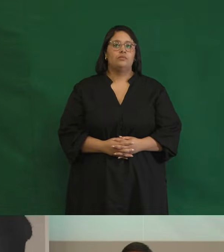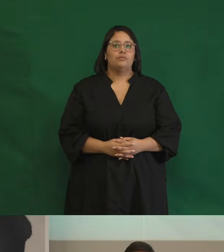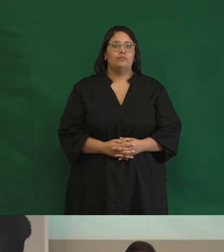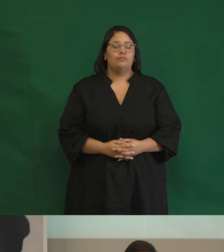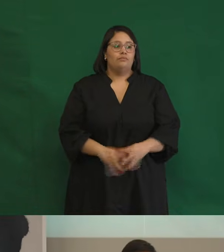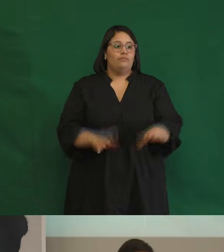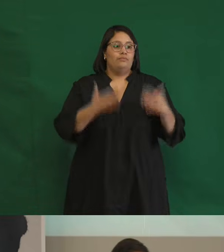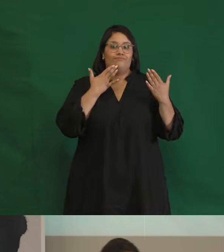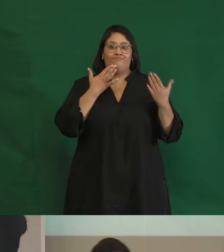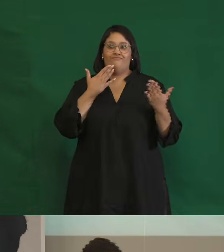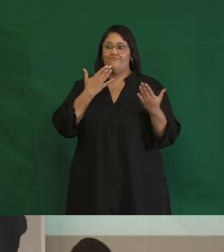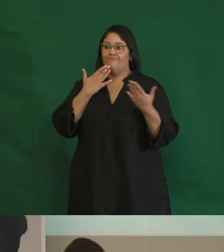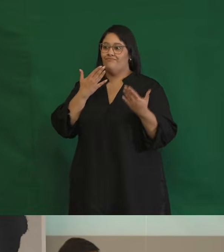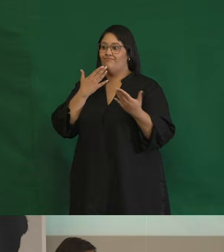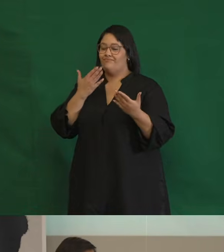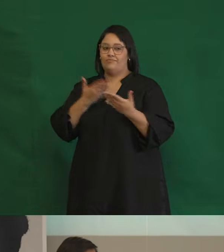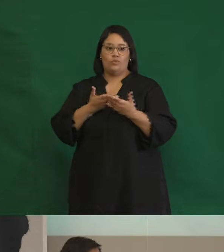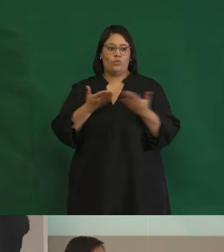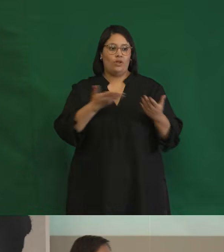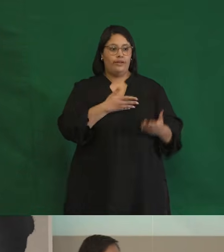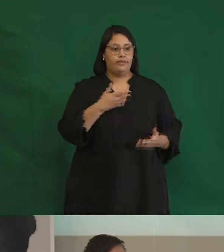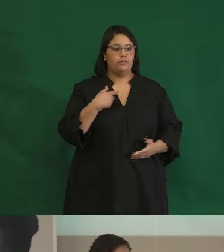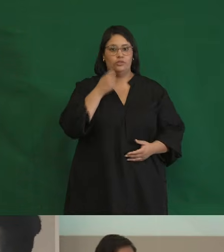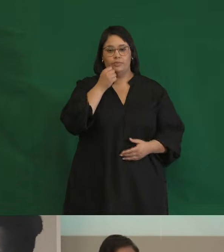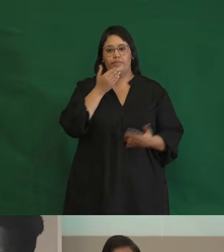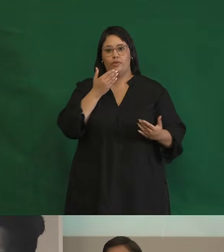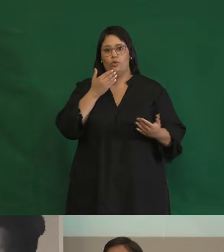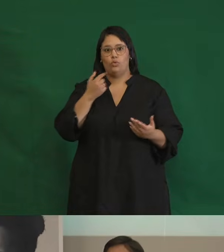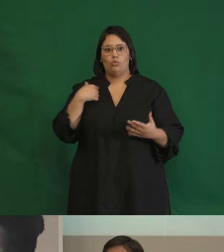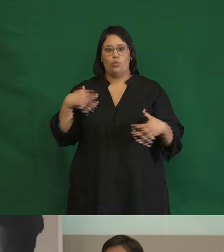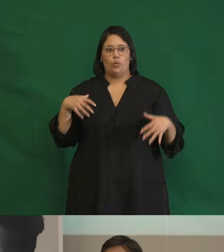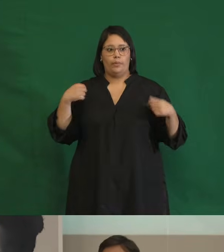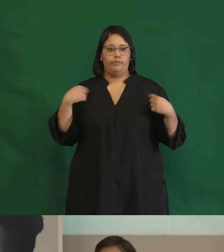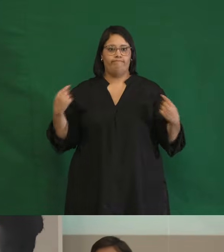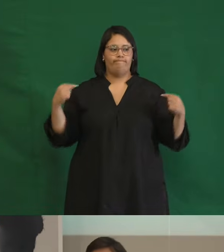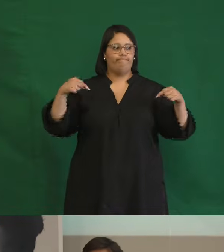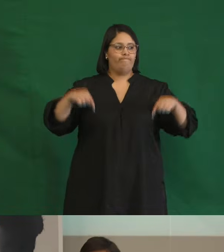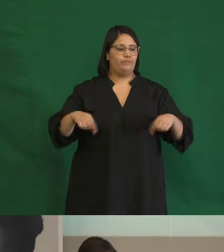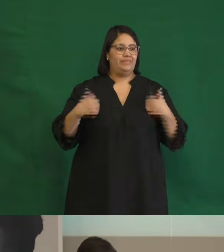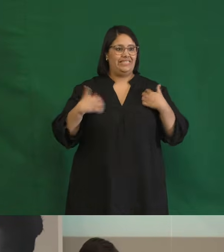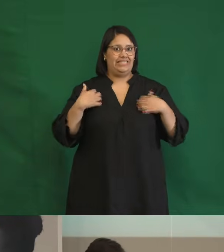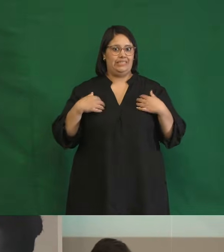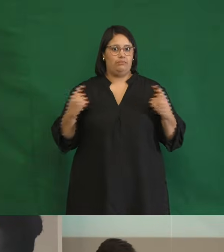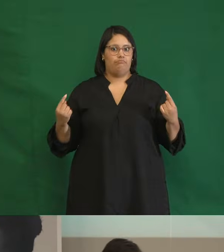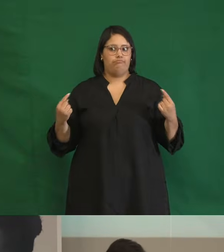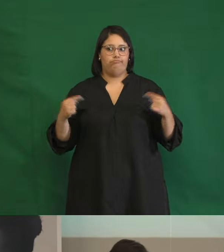Thank you very much, ladies and gentlemen. Thank you for having me today. I'm really excited to be here.